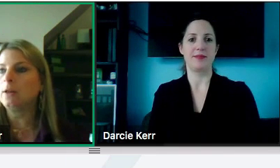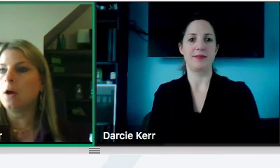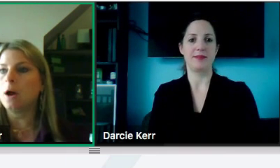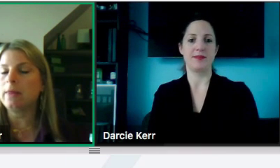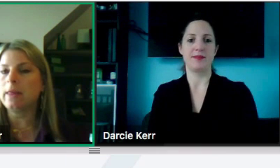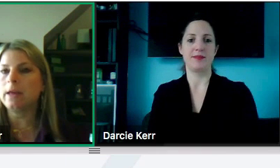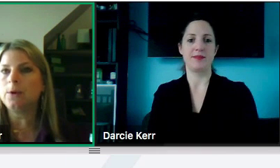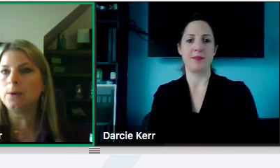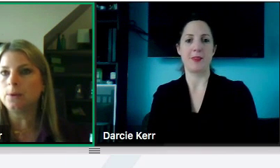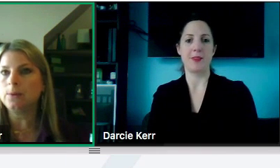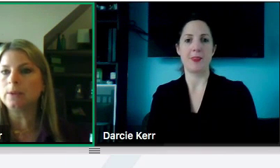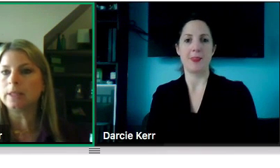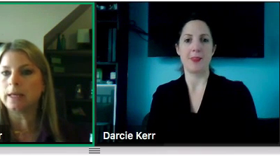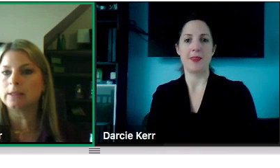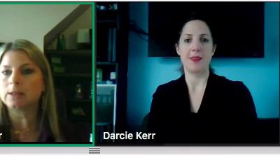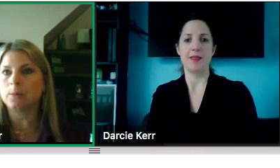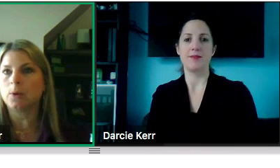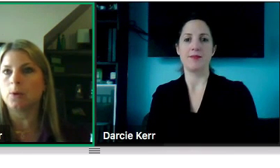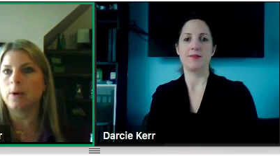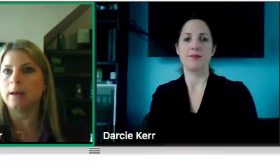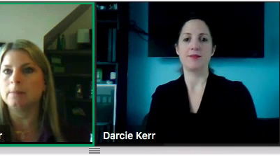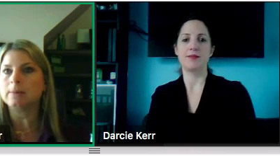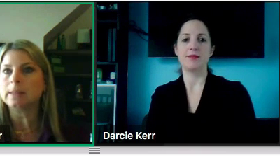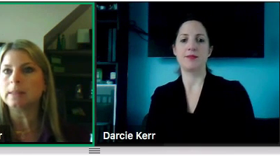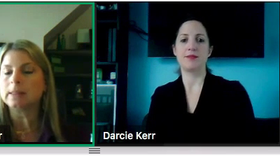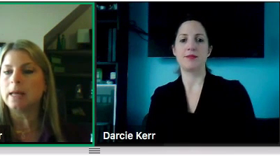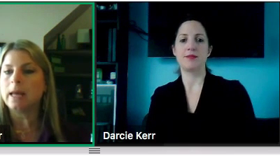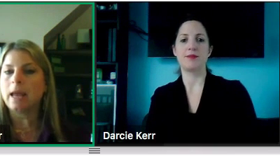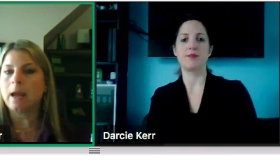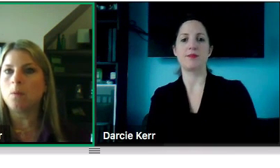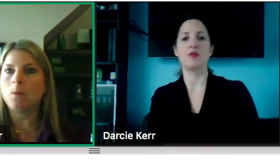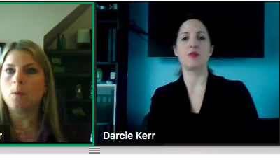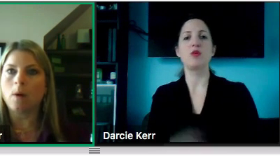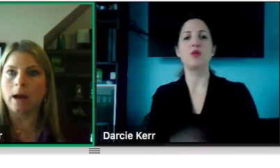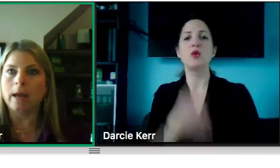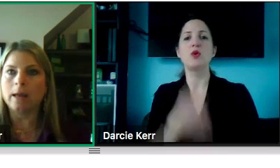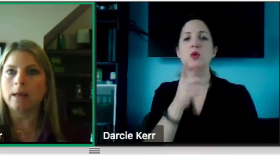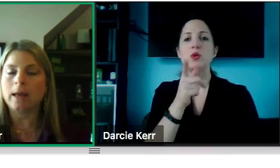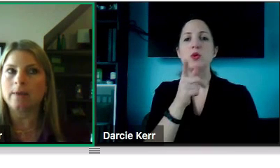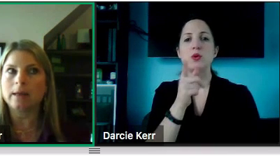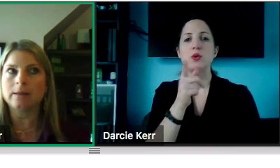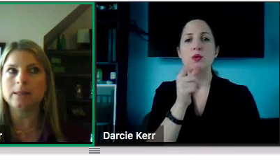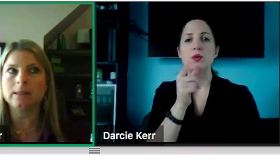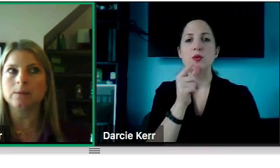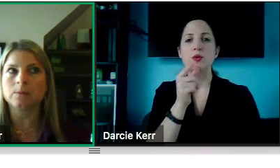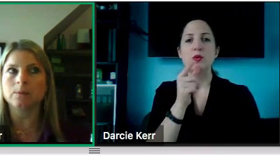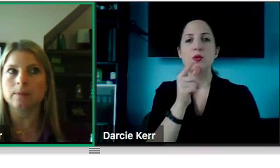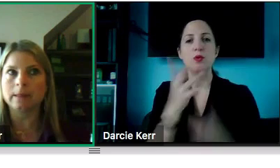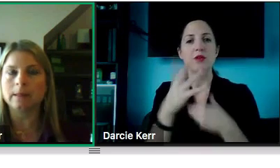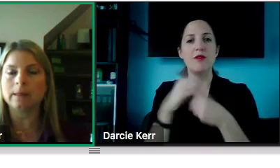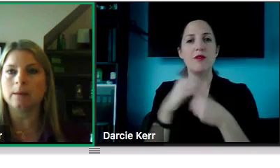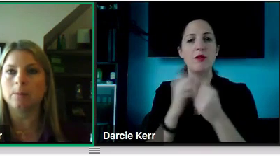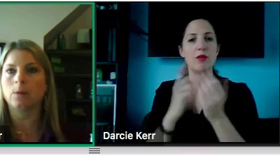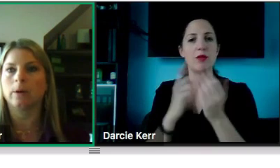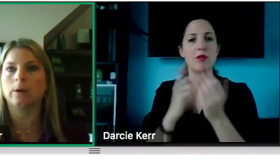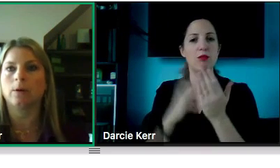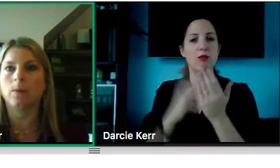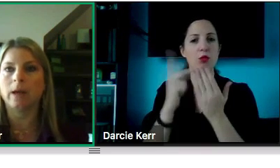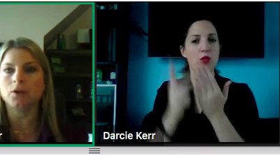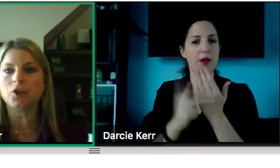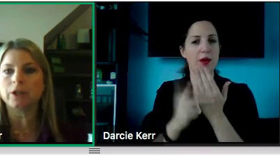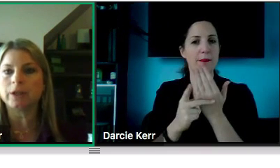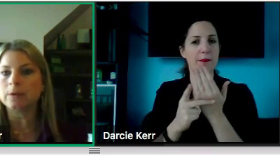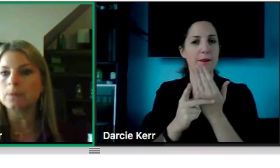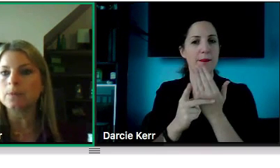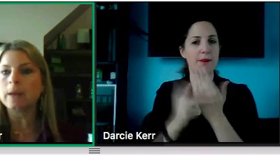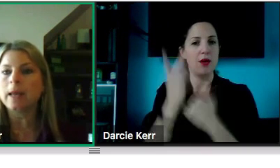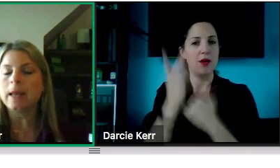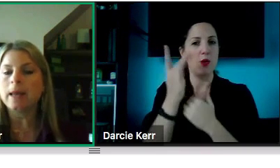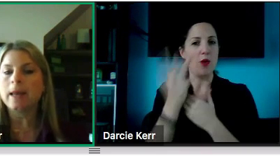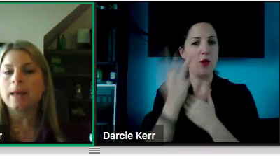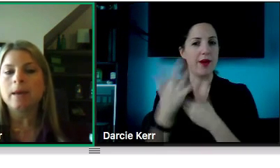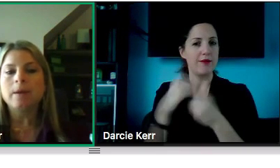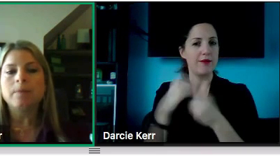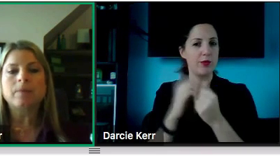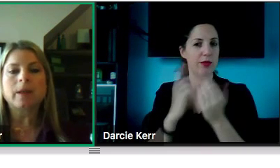So moving along then, who takes our programs and why? And this is a really important